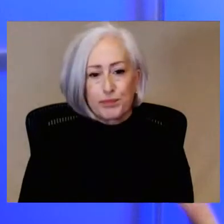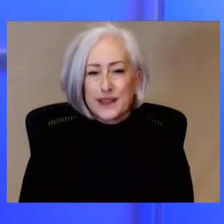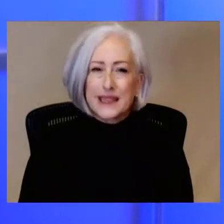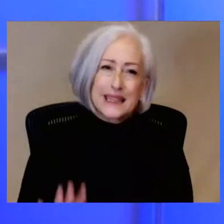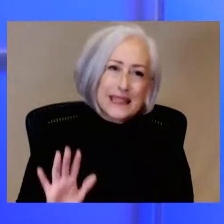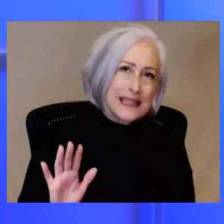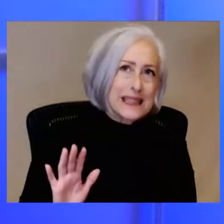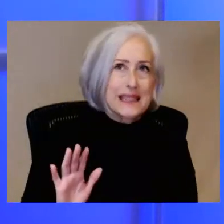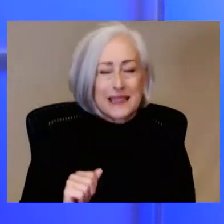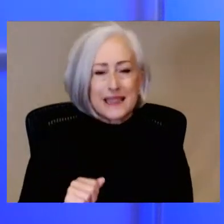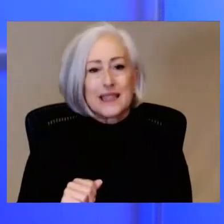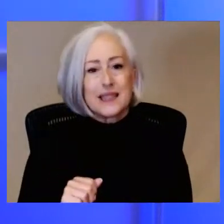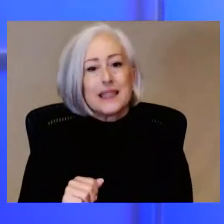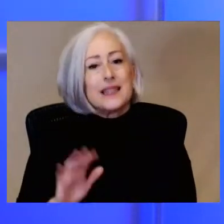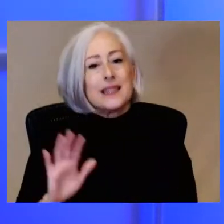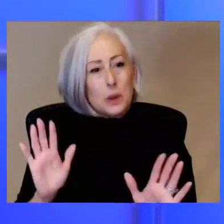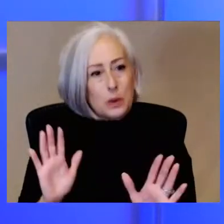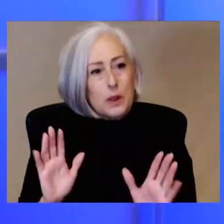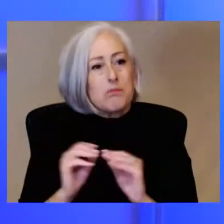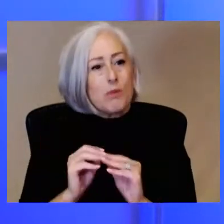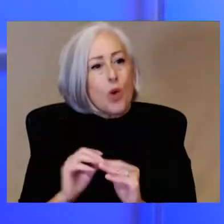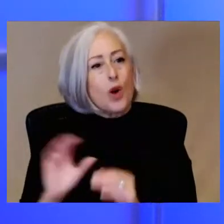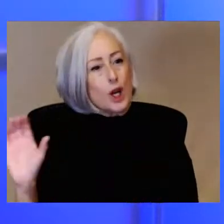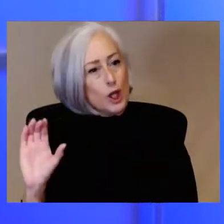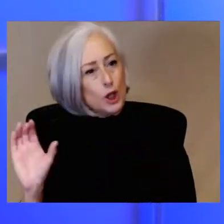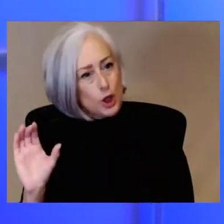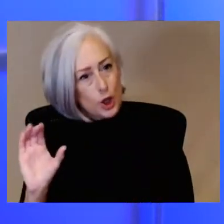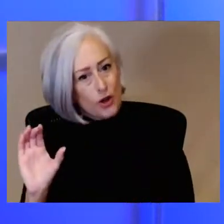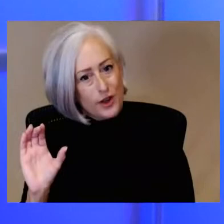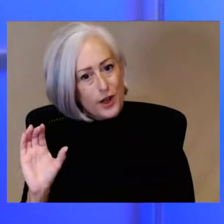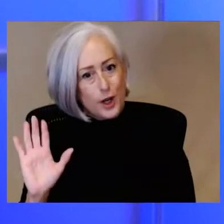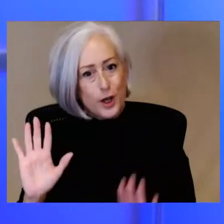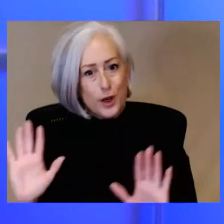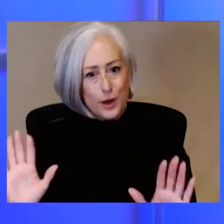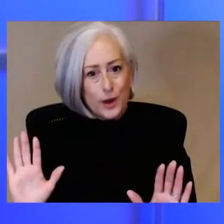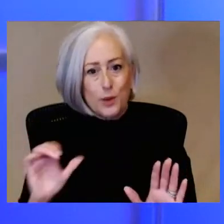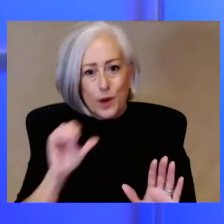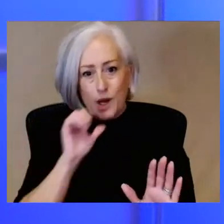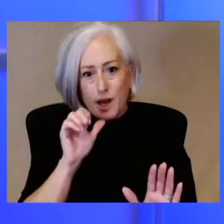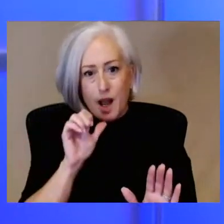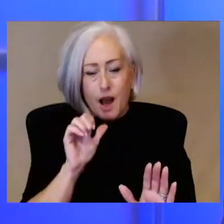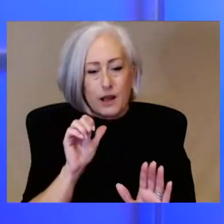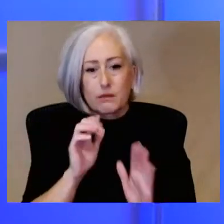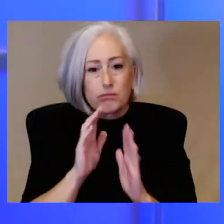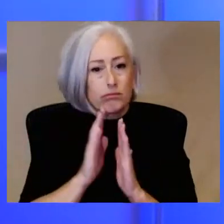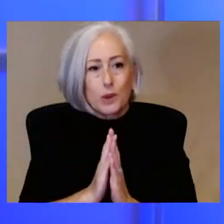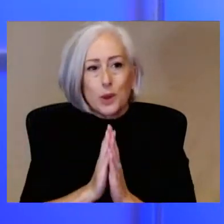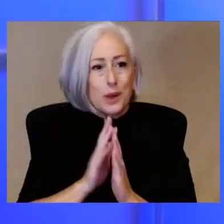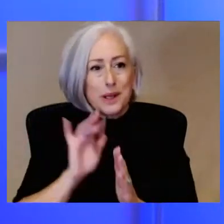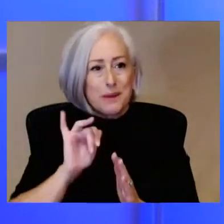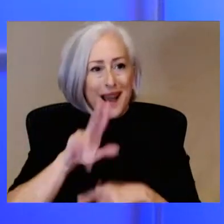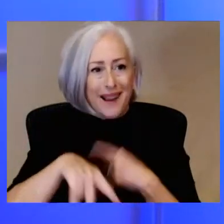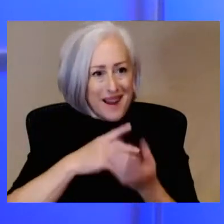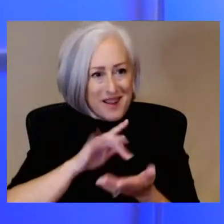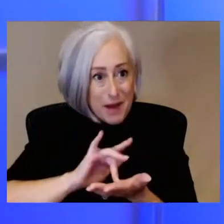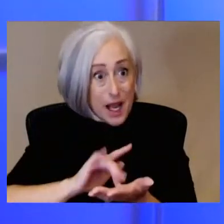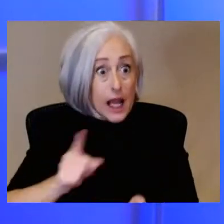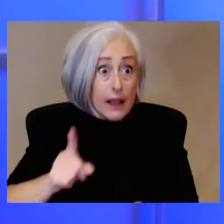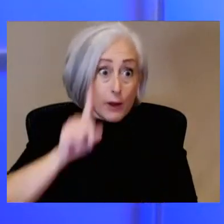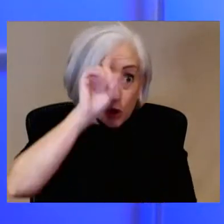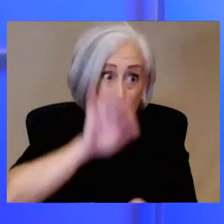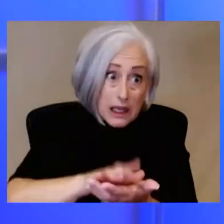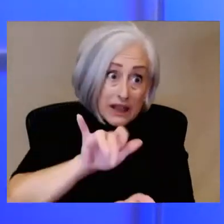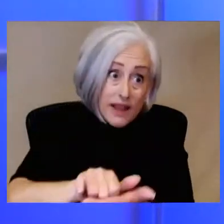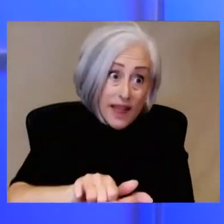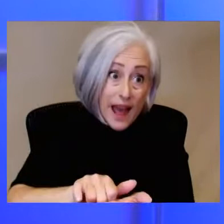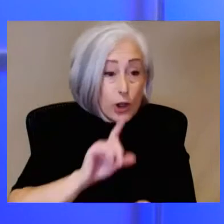We're conservative with those, or agnostic. I tell people I'm agnostic on this. If you really believe in it and you really want